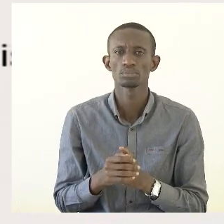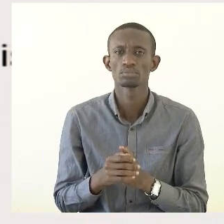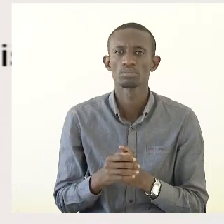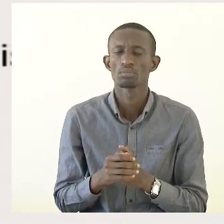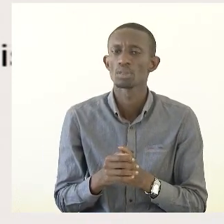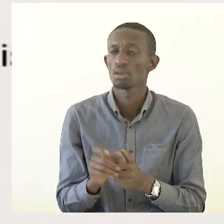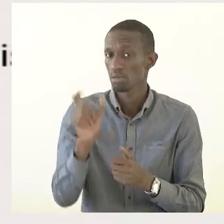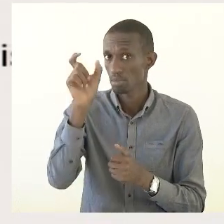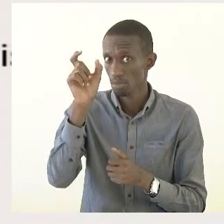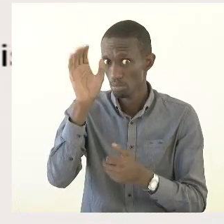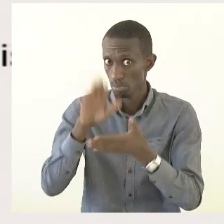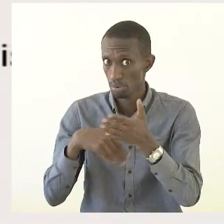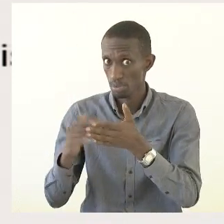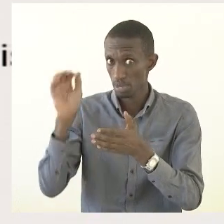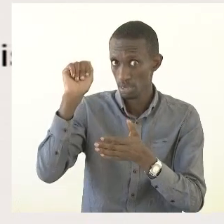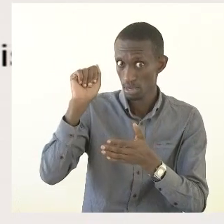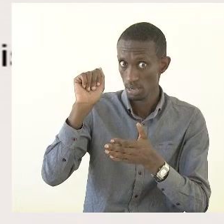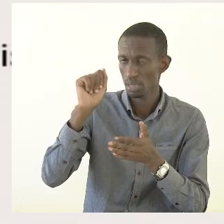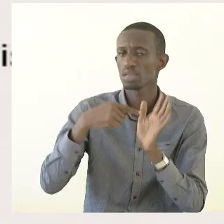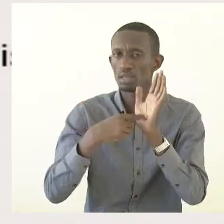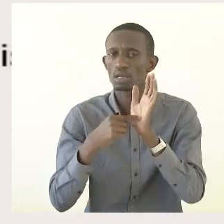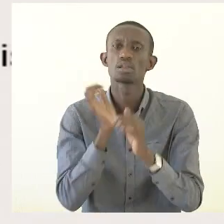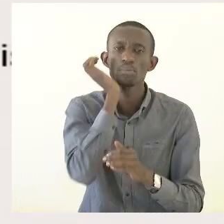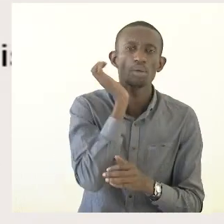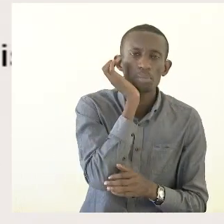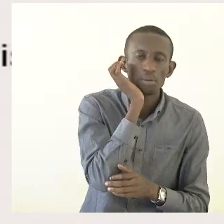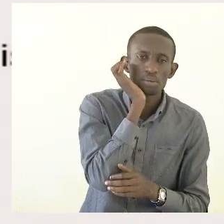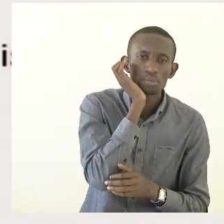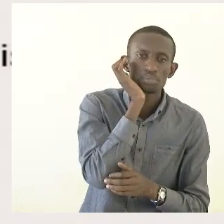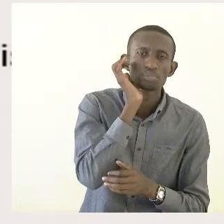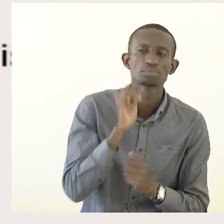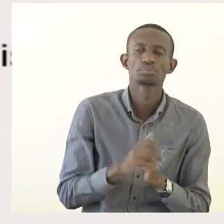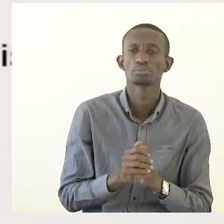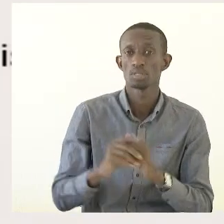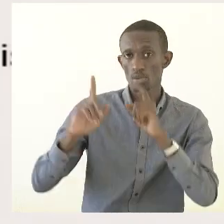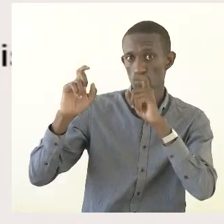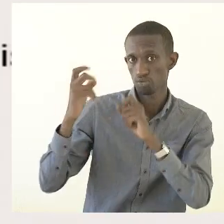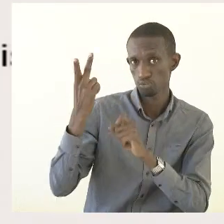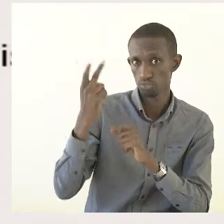peas. So there are two major ways in which the scientists